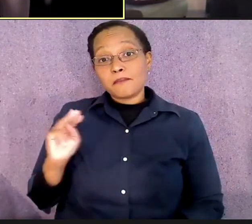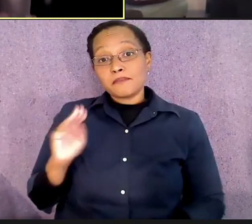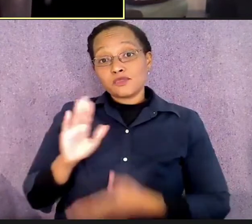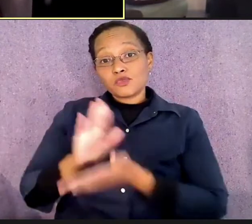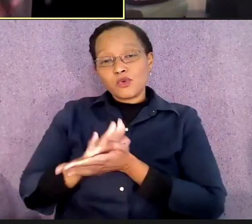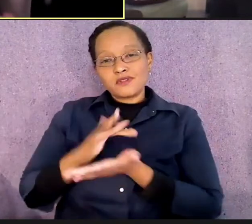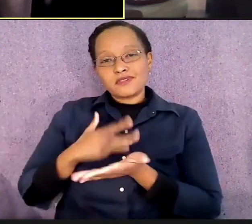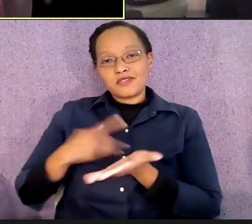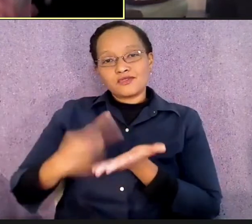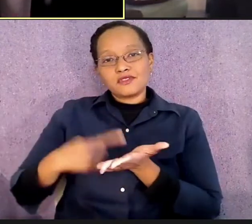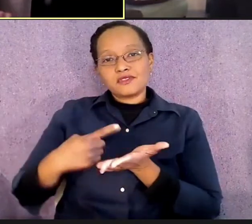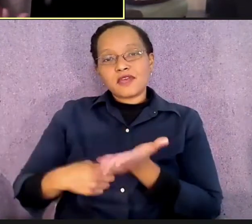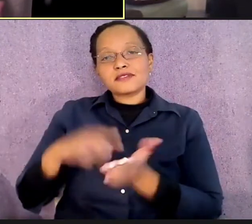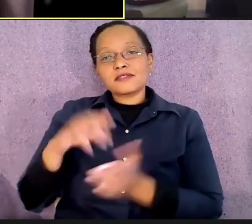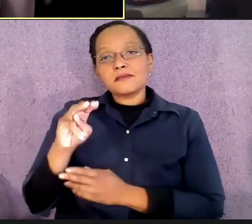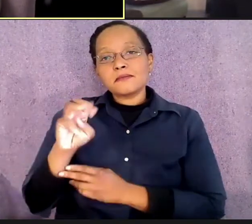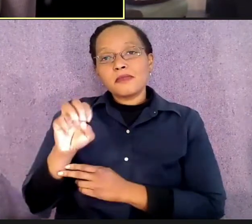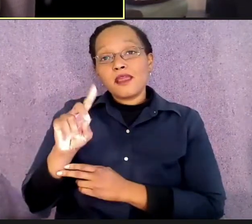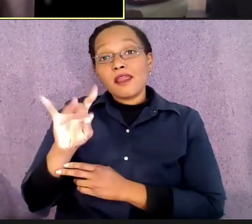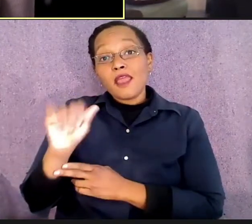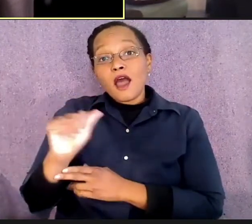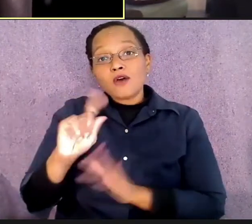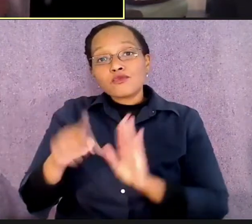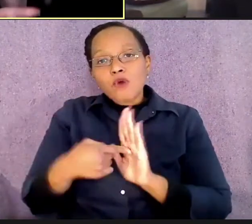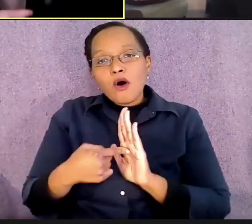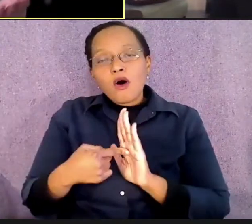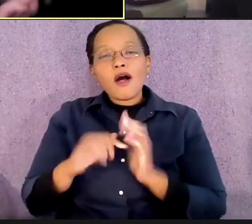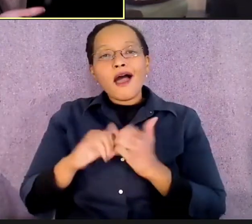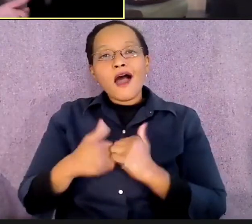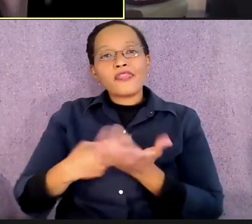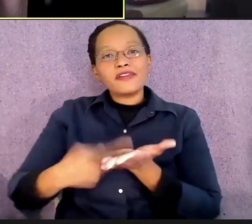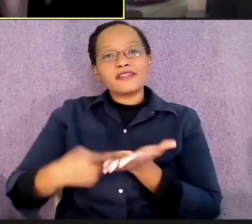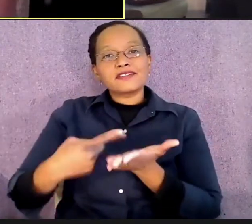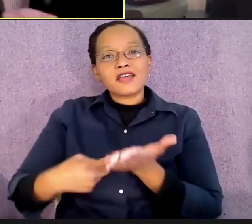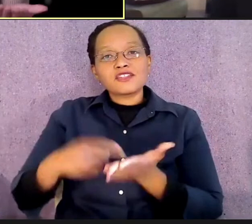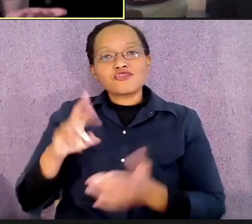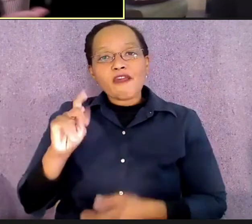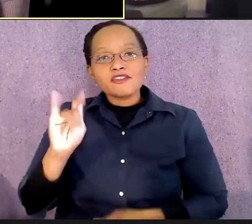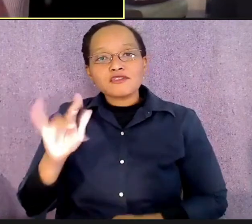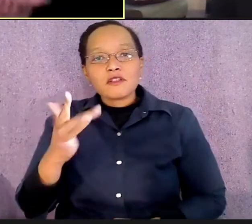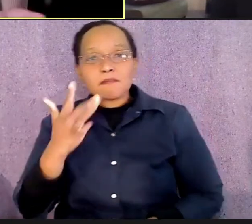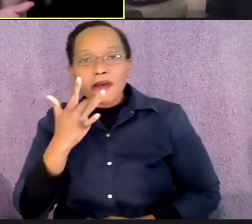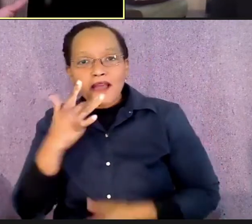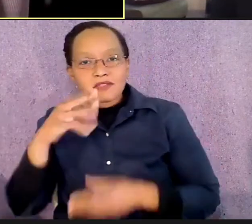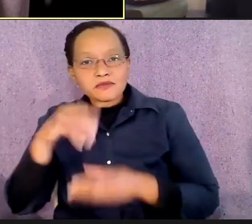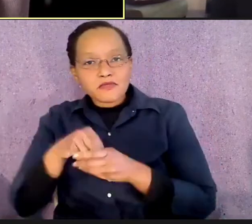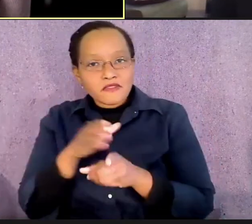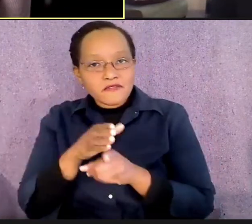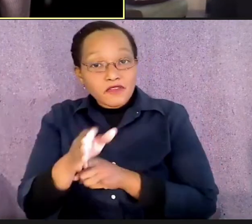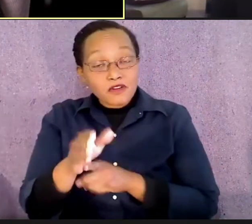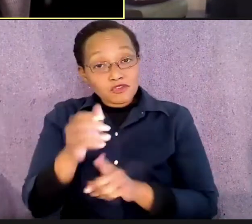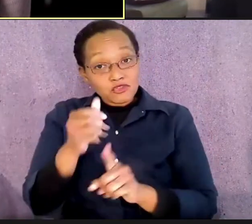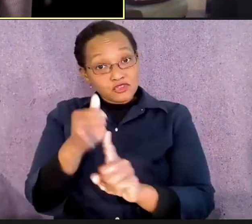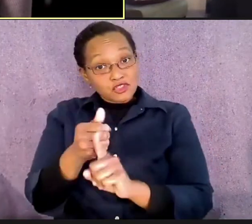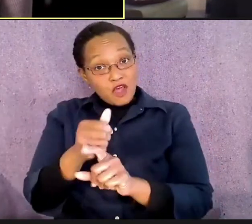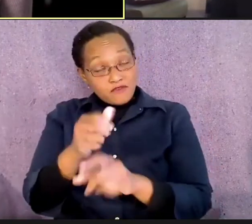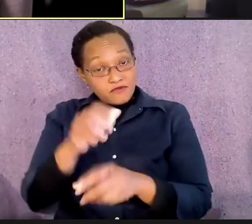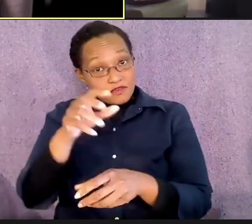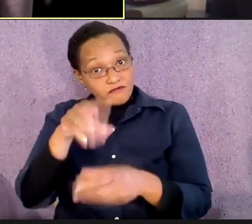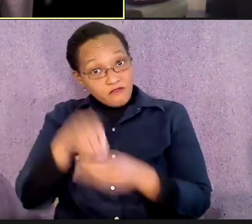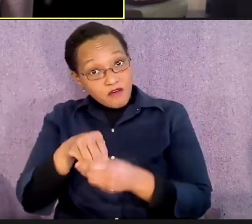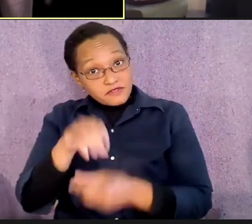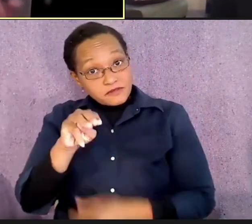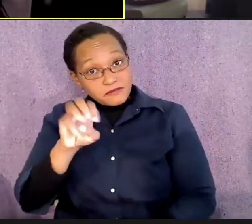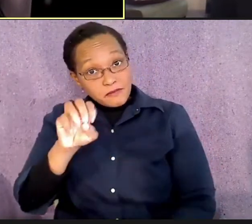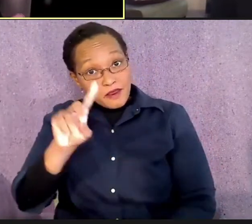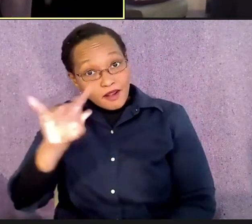media and confronting racial biases within the field. And as a person working for a news company or in the news, in the media